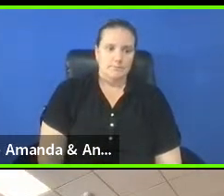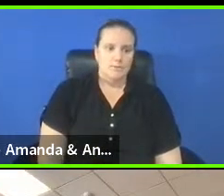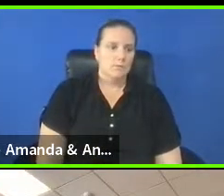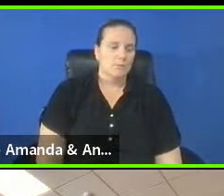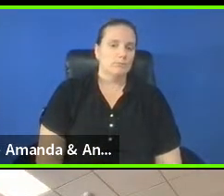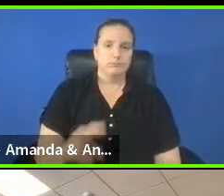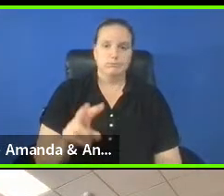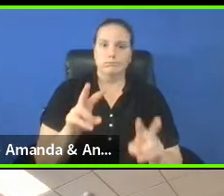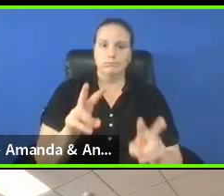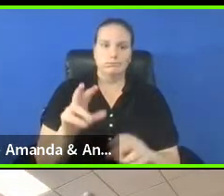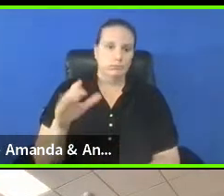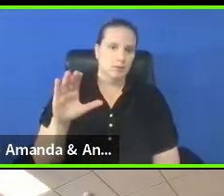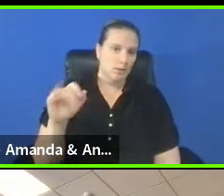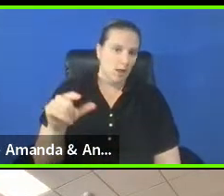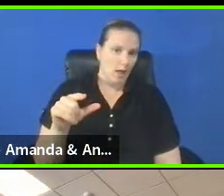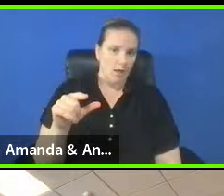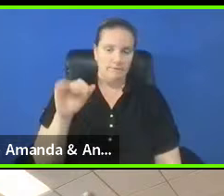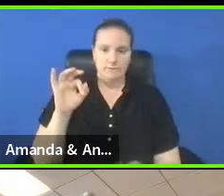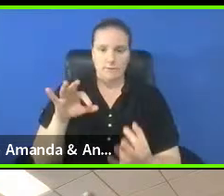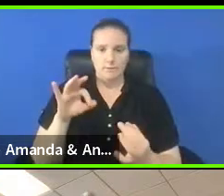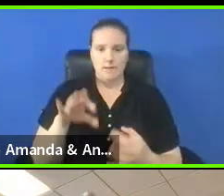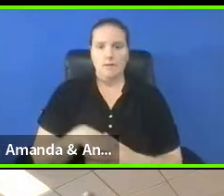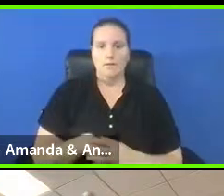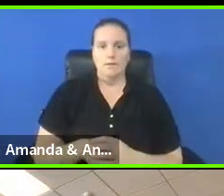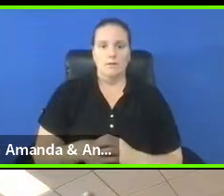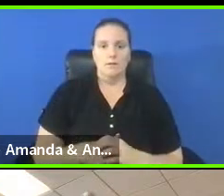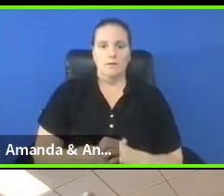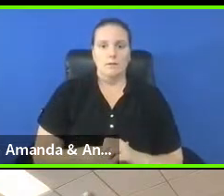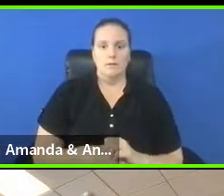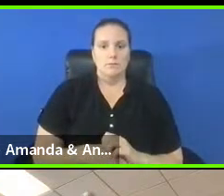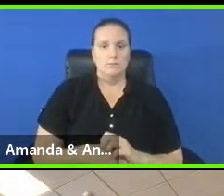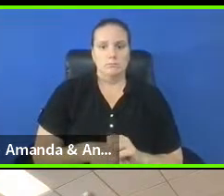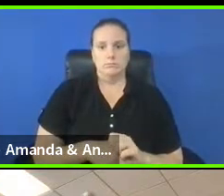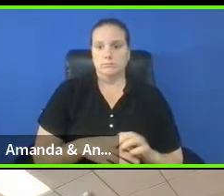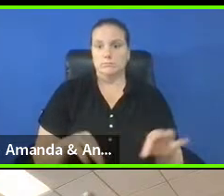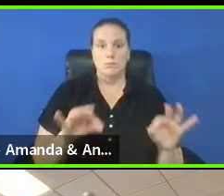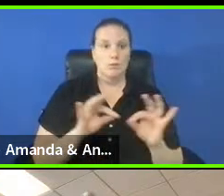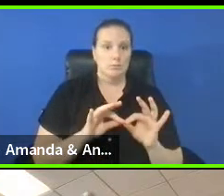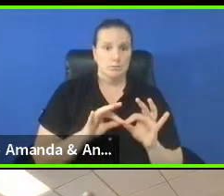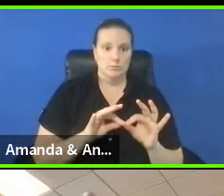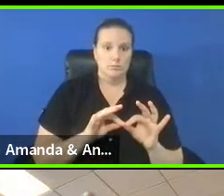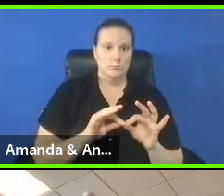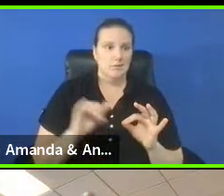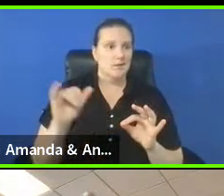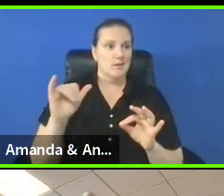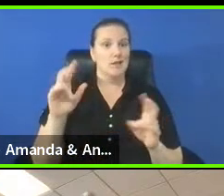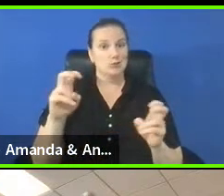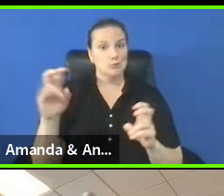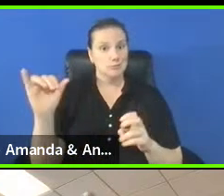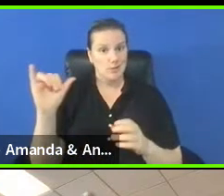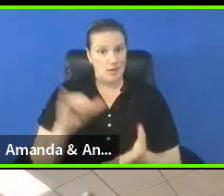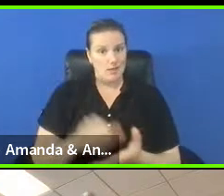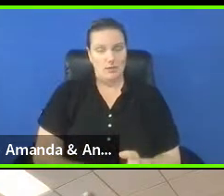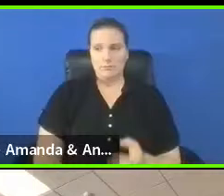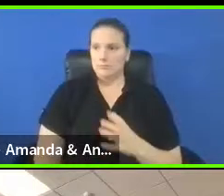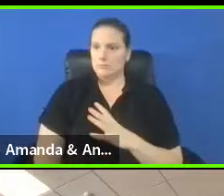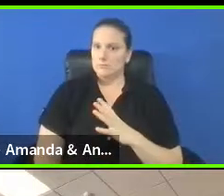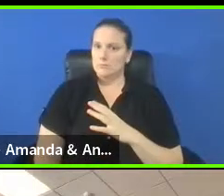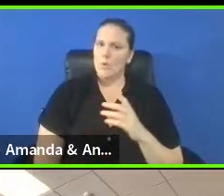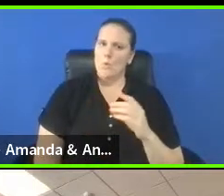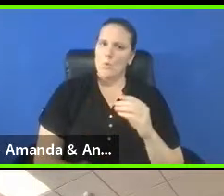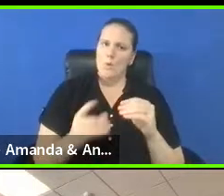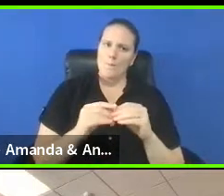CAG's input will be as critical as ever on issues like that. Okay, just one